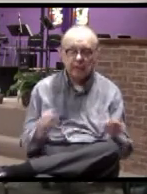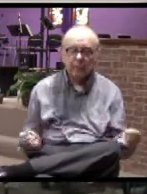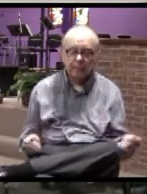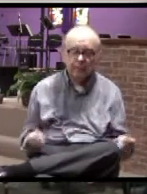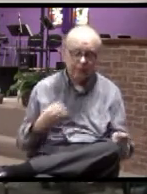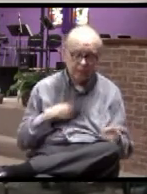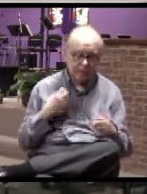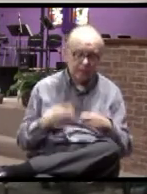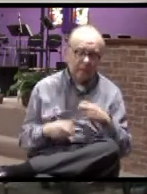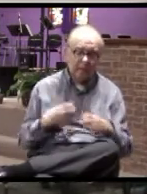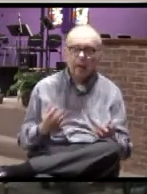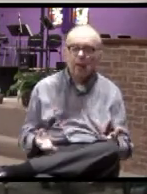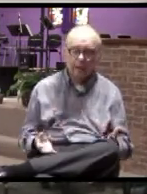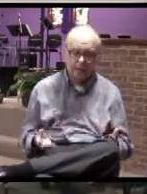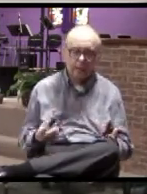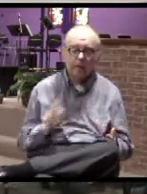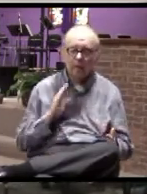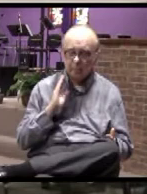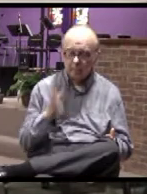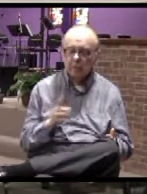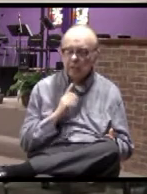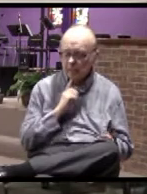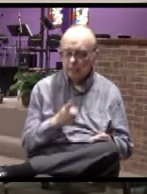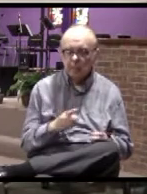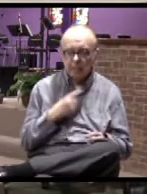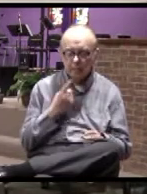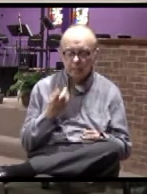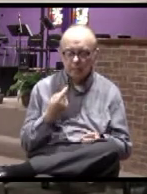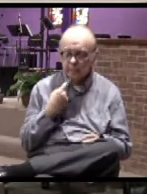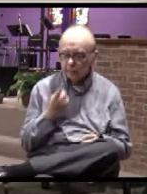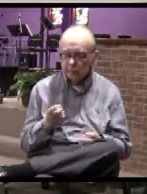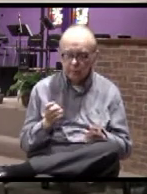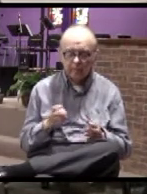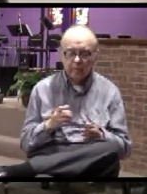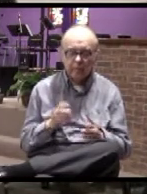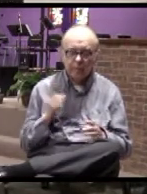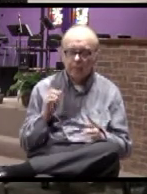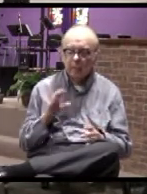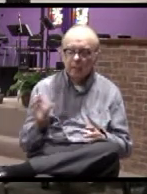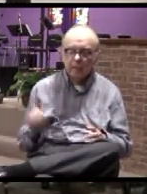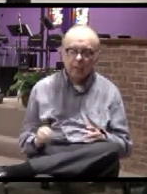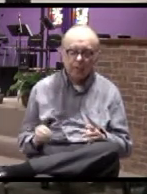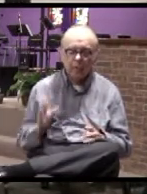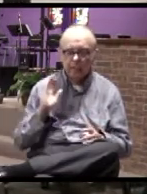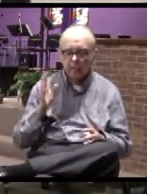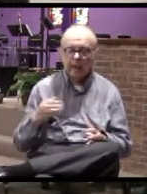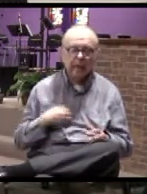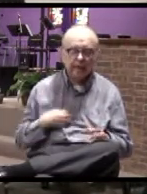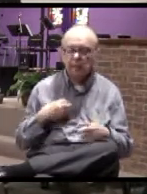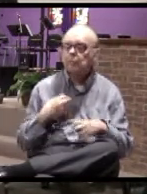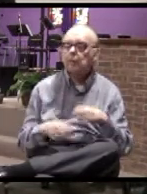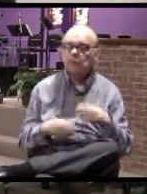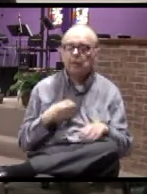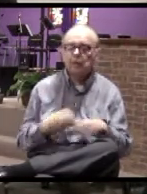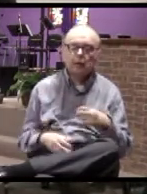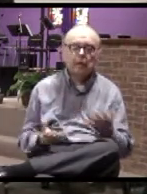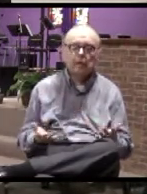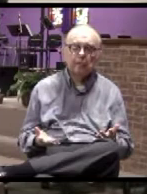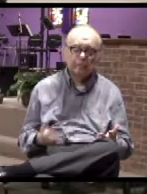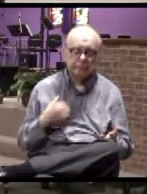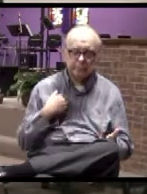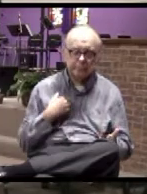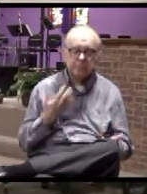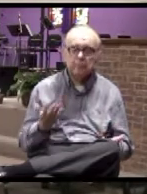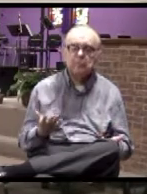have problems and issues? I will absolutely tell you for certain, 100%, you will have issues, you will